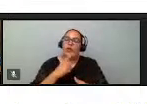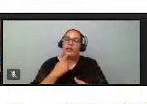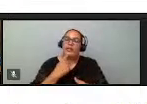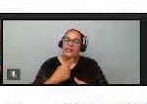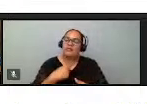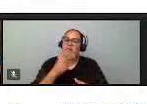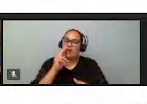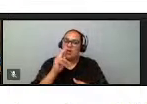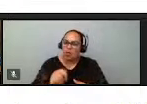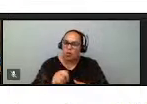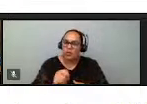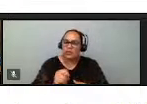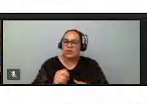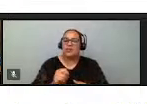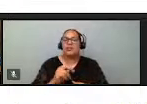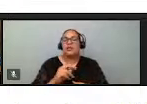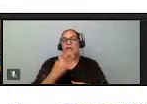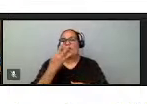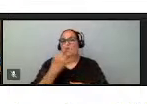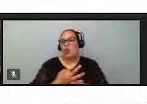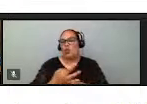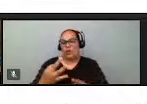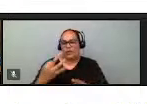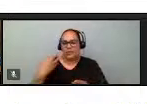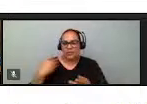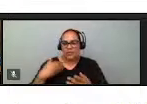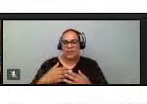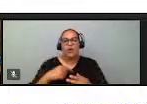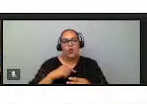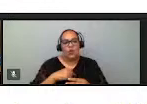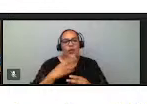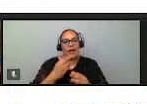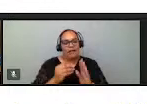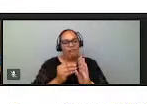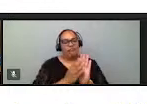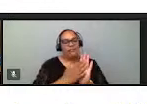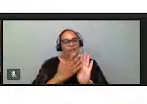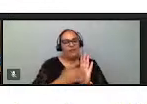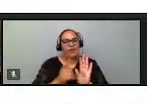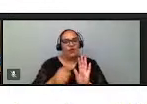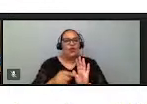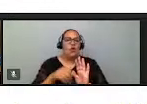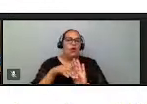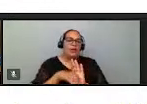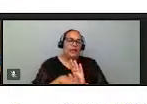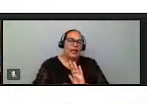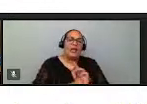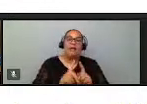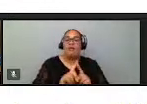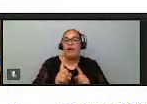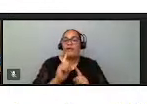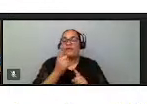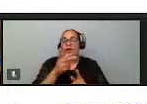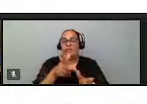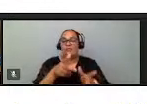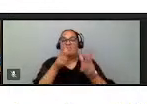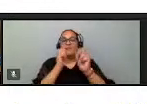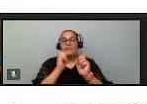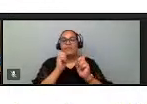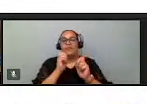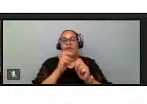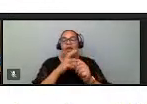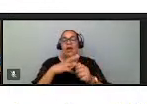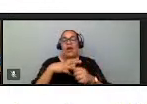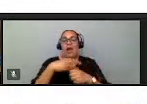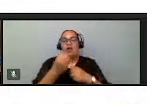noticed in the last three weeks that we've bottomed out on the decline and the first signs of climbing out